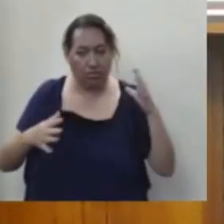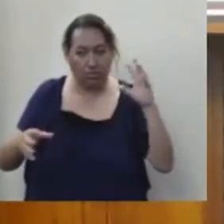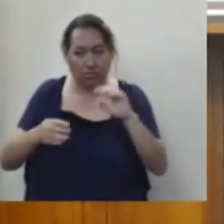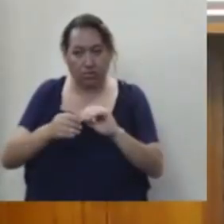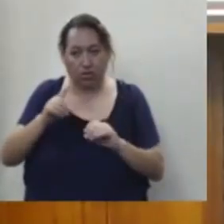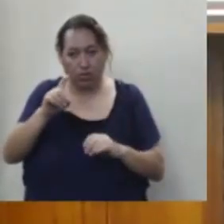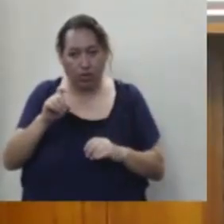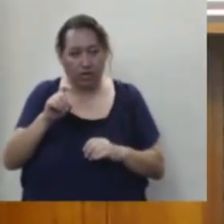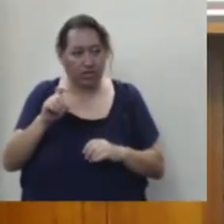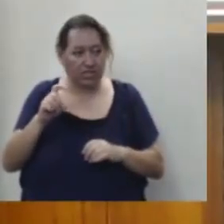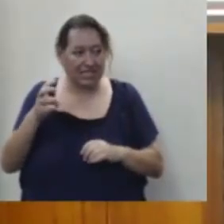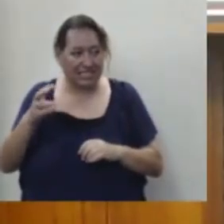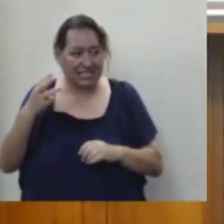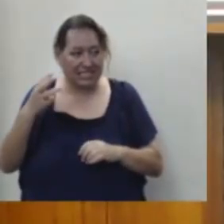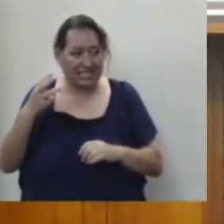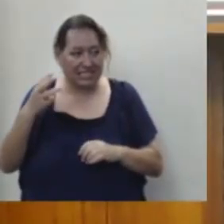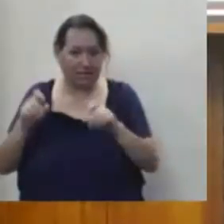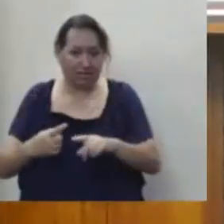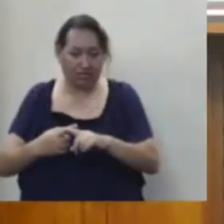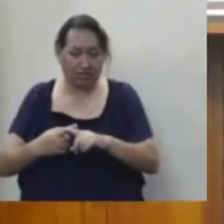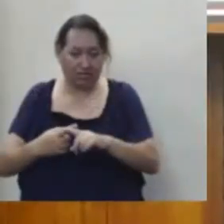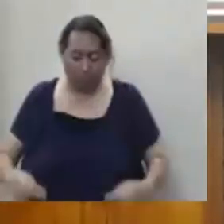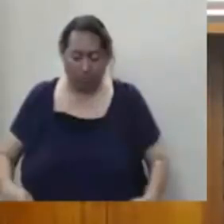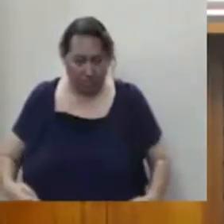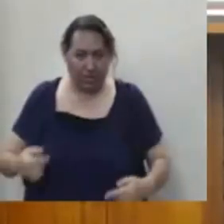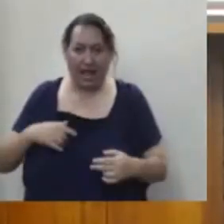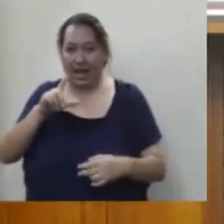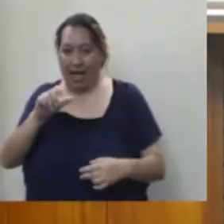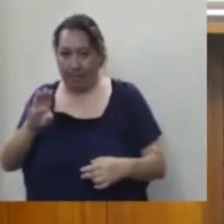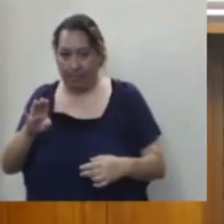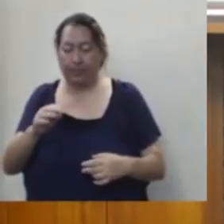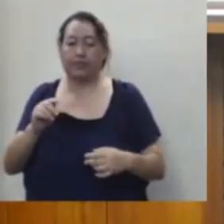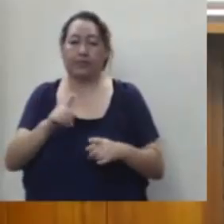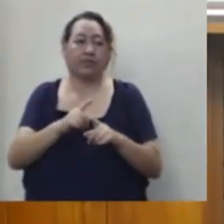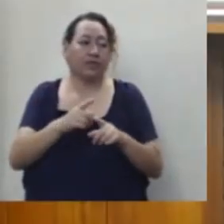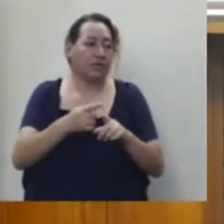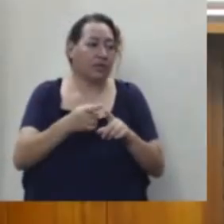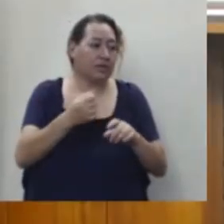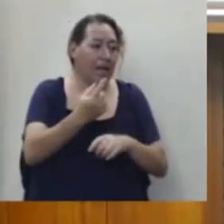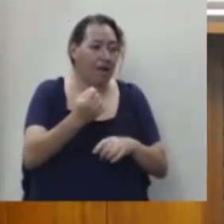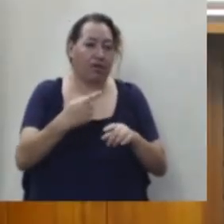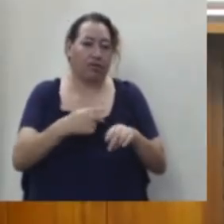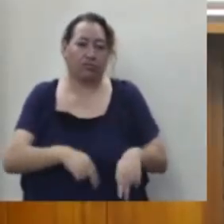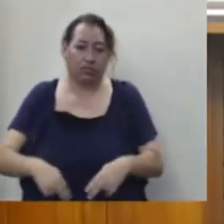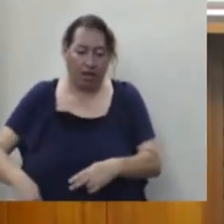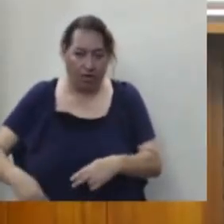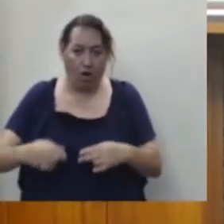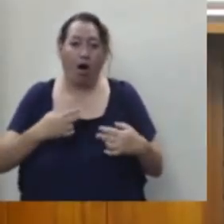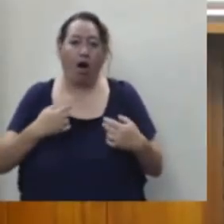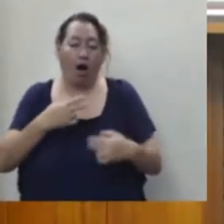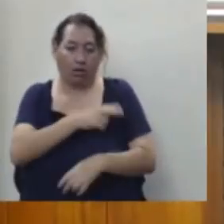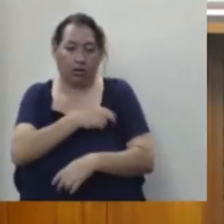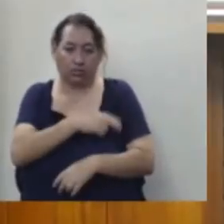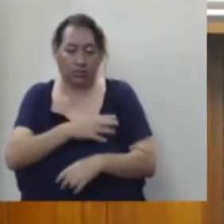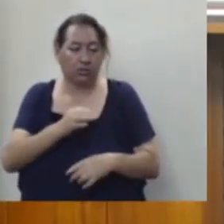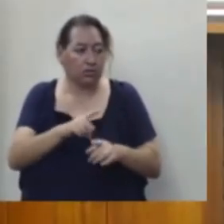116 tests from the Guam Public Health Laboratory, 11 from the U.S. Naval Hospital, 5 from the diagnostic laboratory